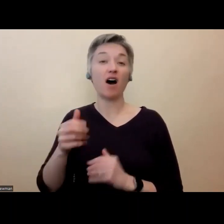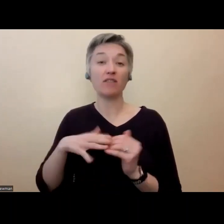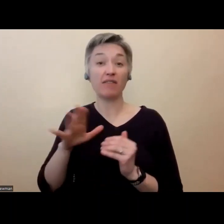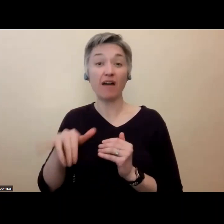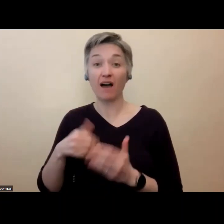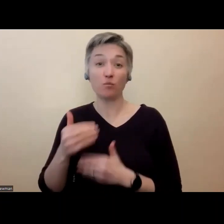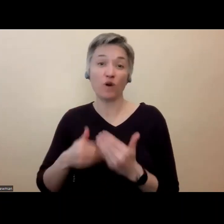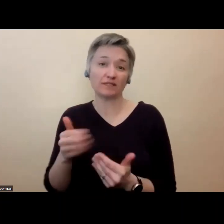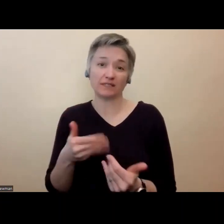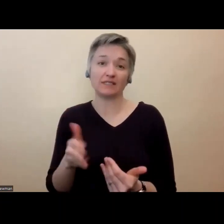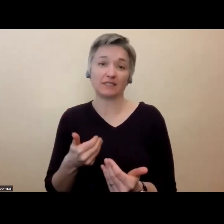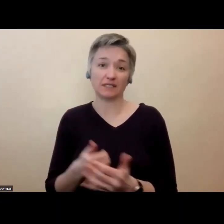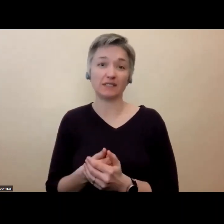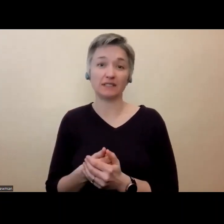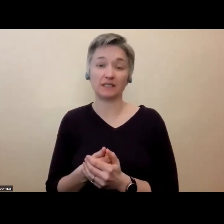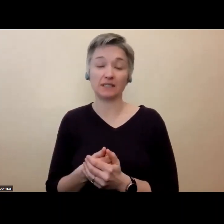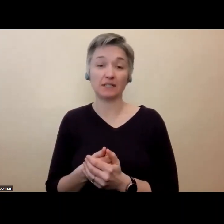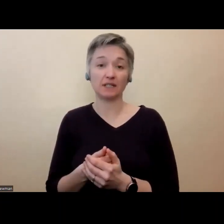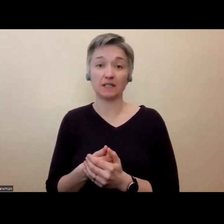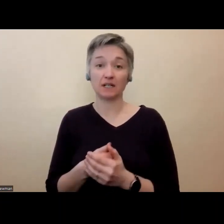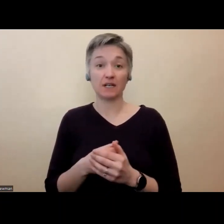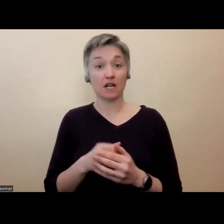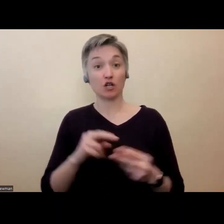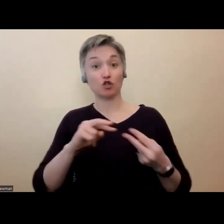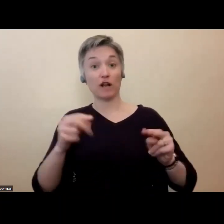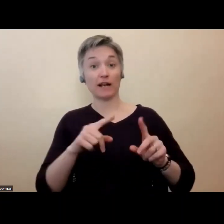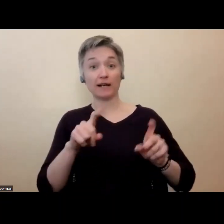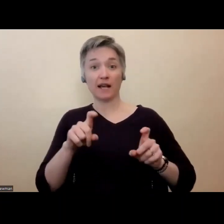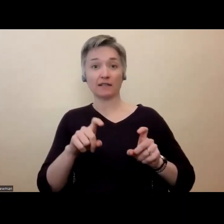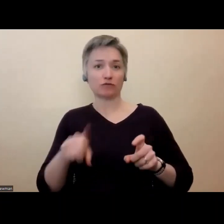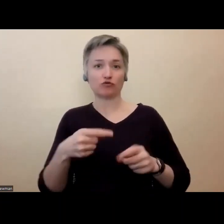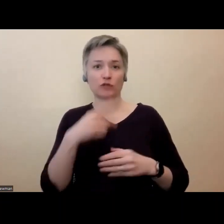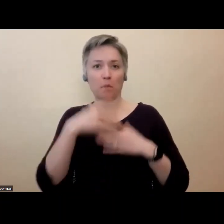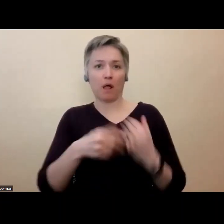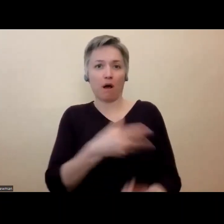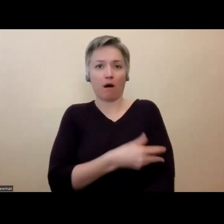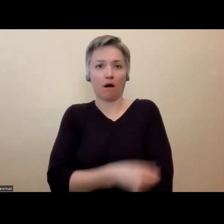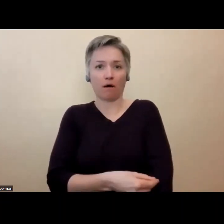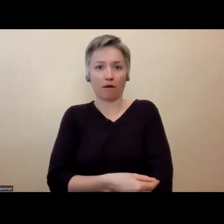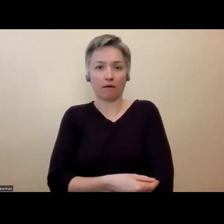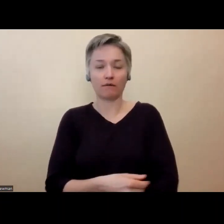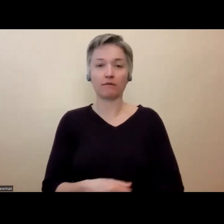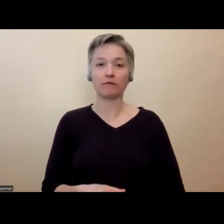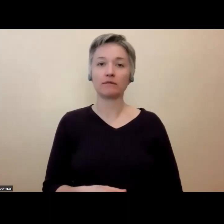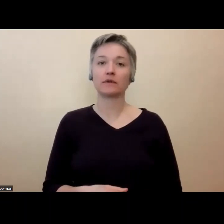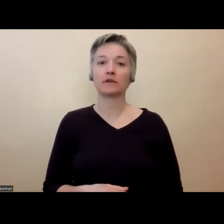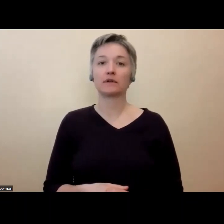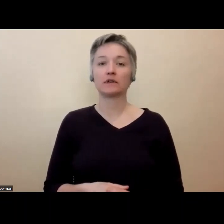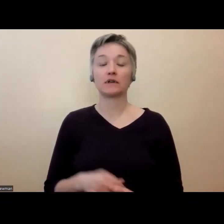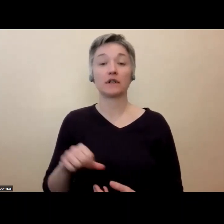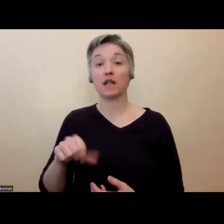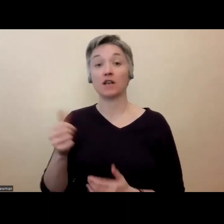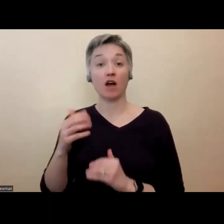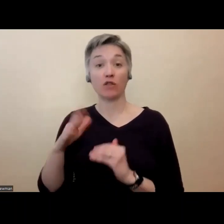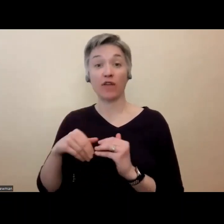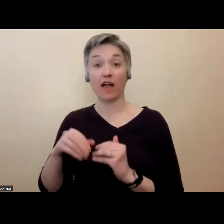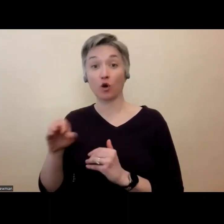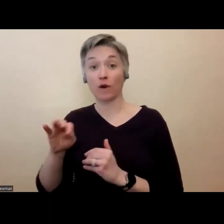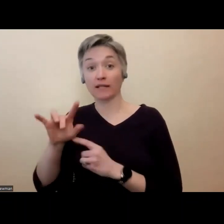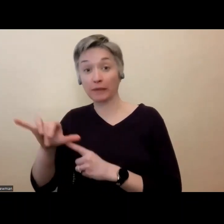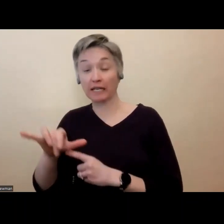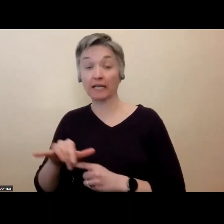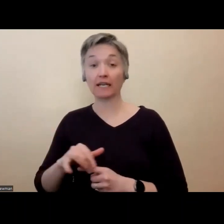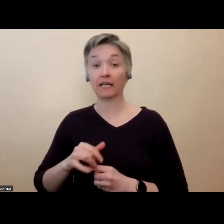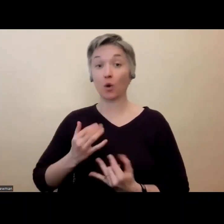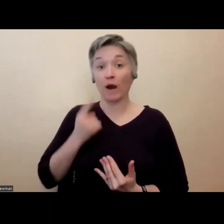very easy. It was a simple blood draw for the genetic testing. And besides the colonoscopies and the anxiety,